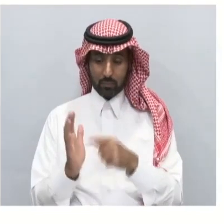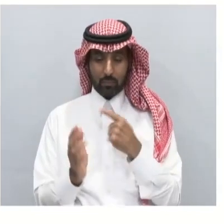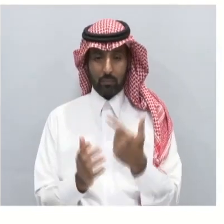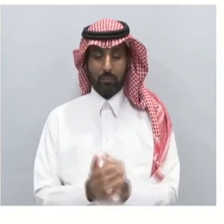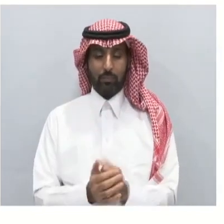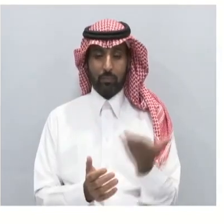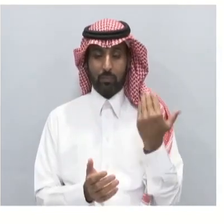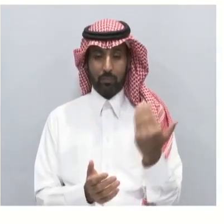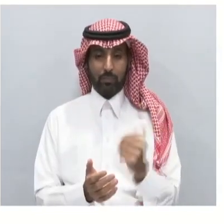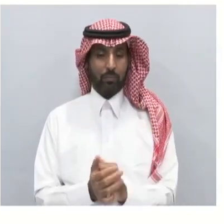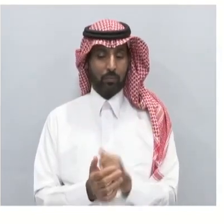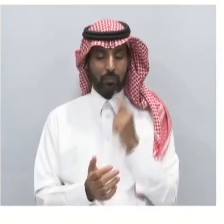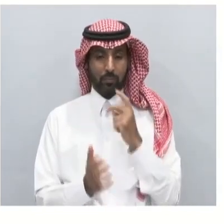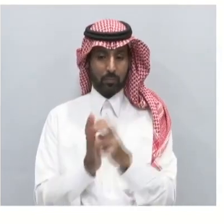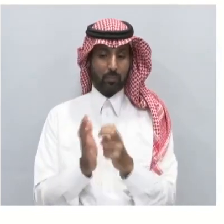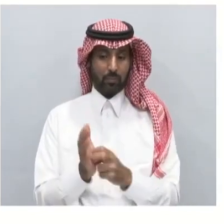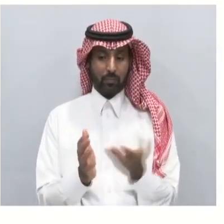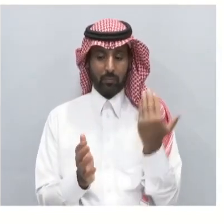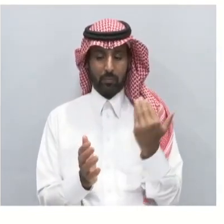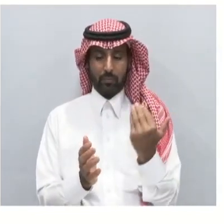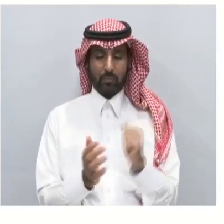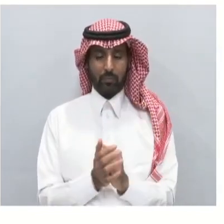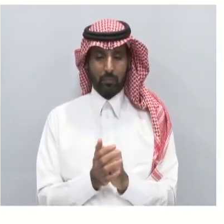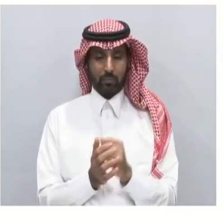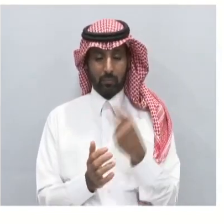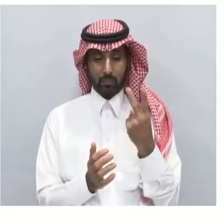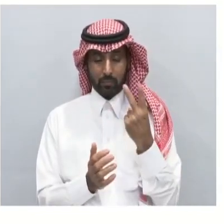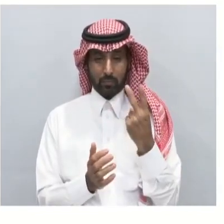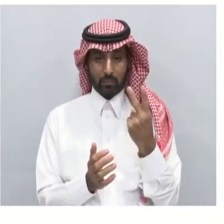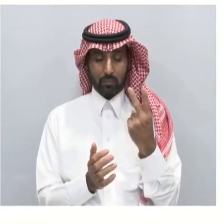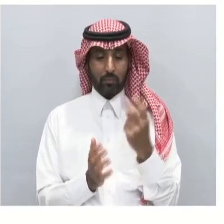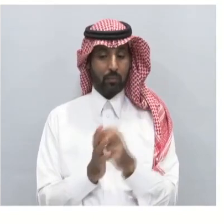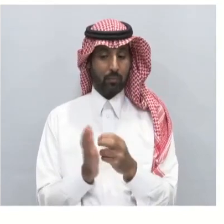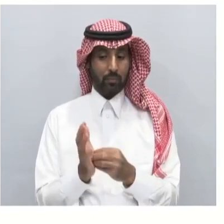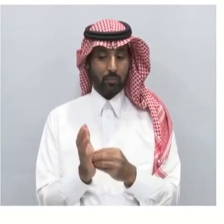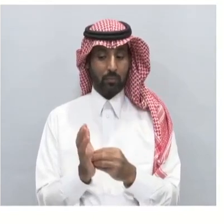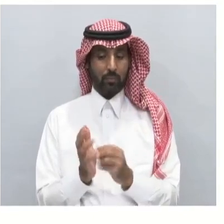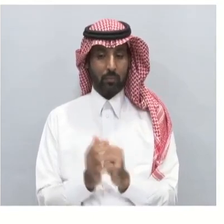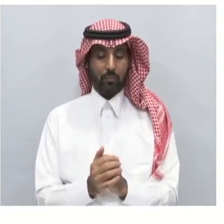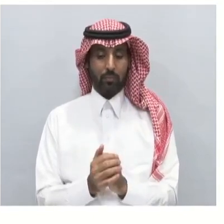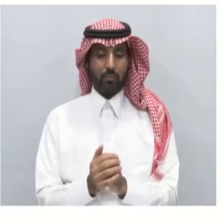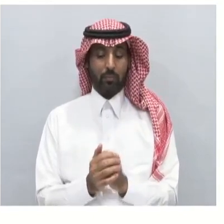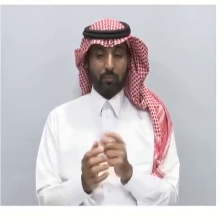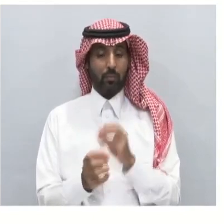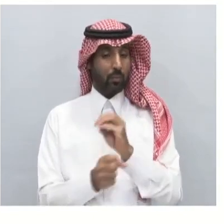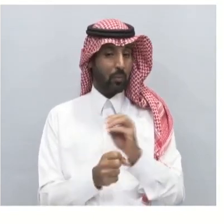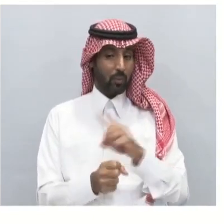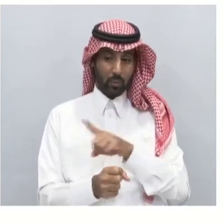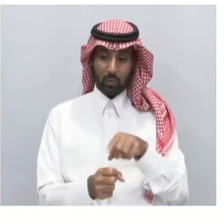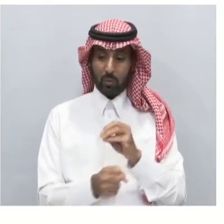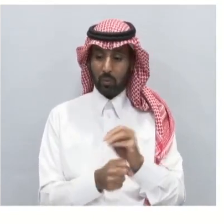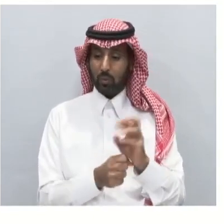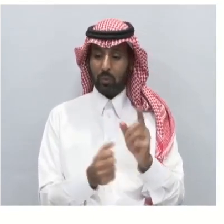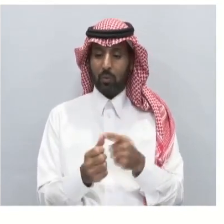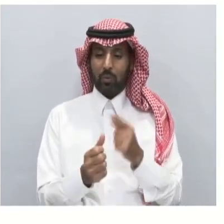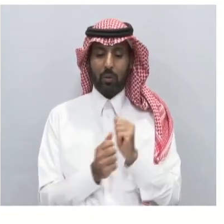previous lesson we covered the grammar. In the grammar we covered two points. We learned how to use